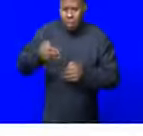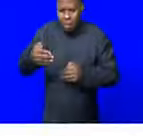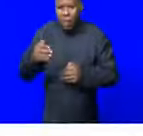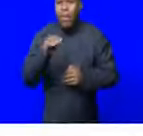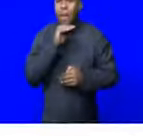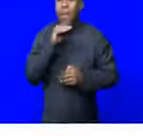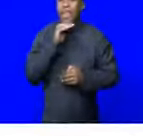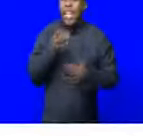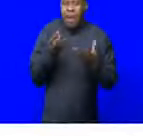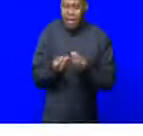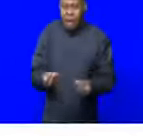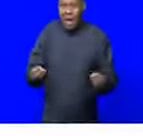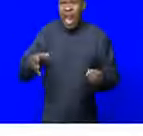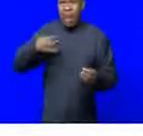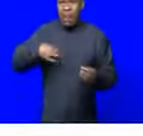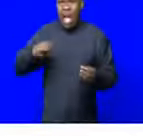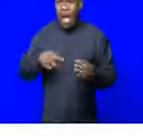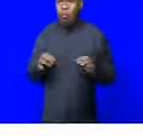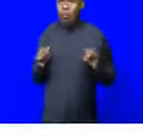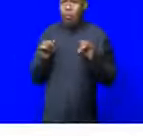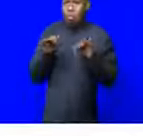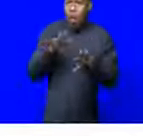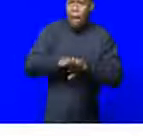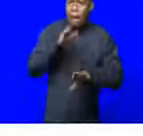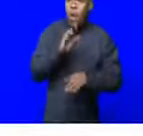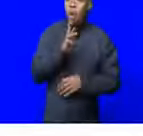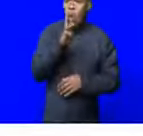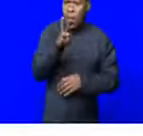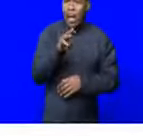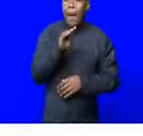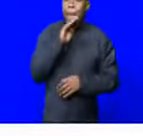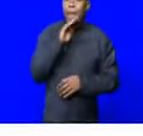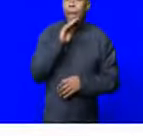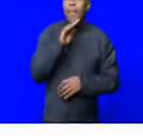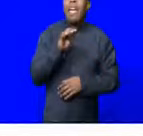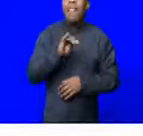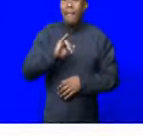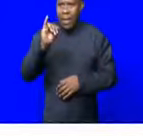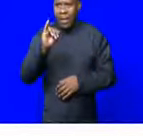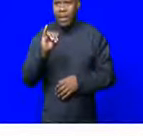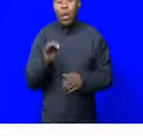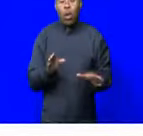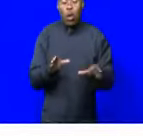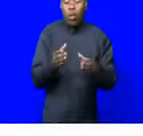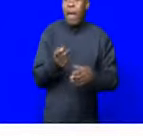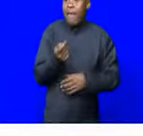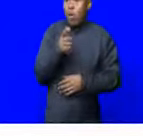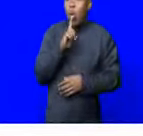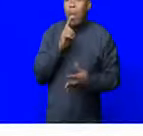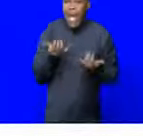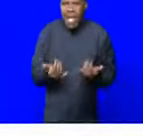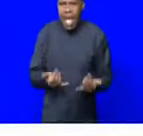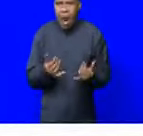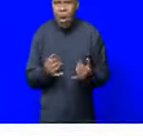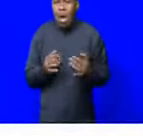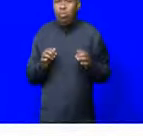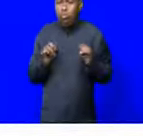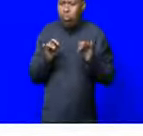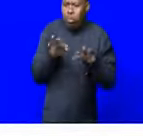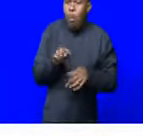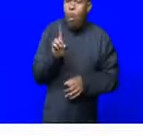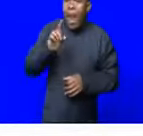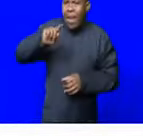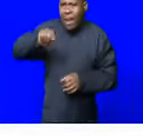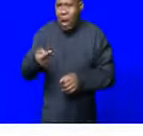sihlale khona sacala ngetinombolo letincane nasicala siyilandzelela namuhla sesikhuluma ngetinombolo letingetulu